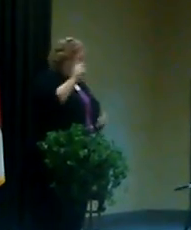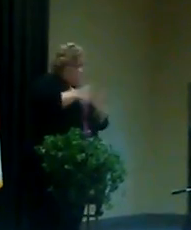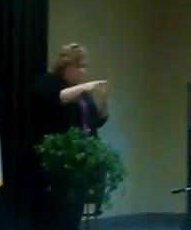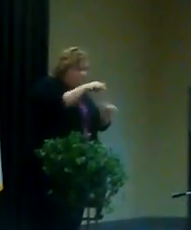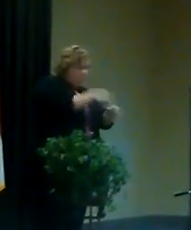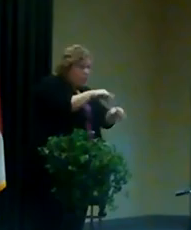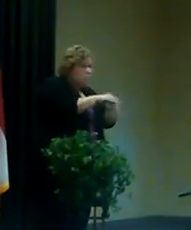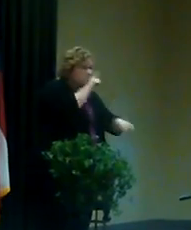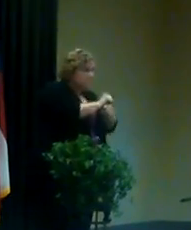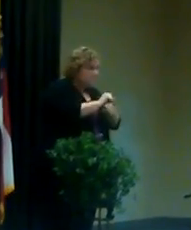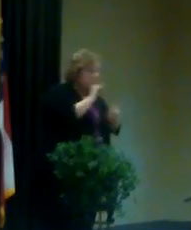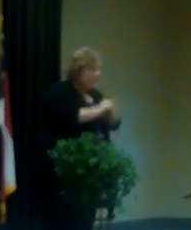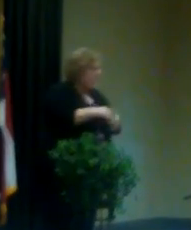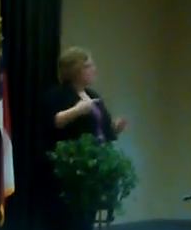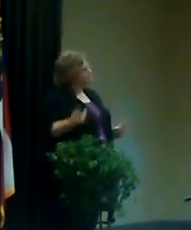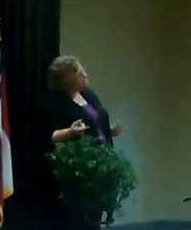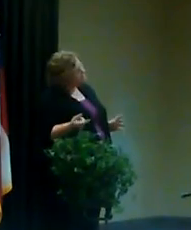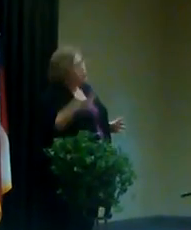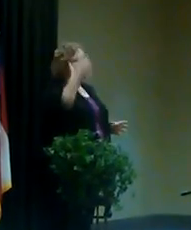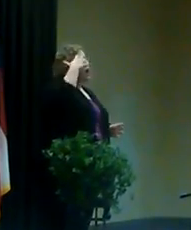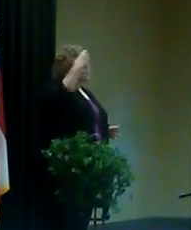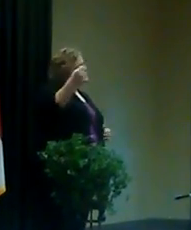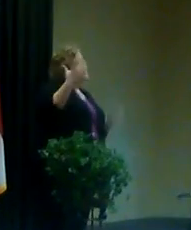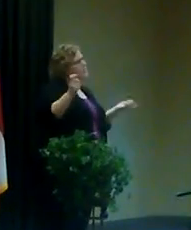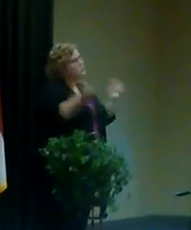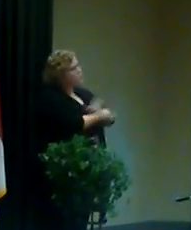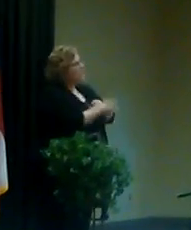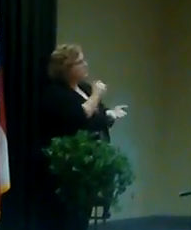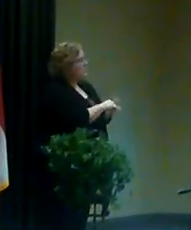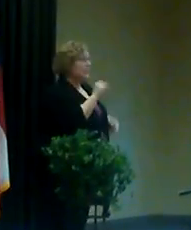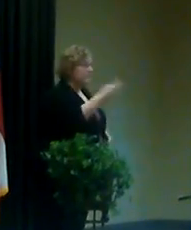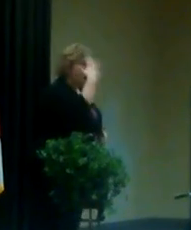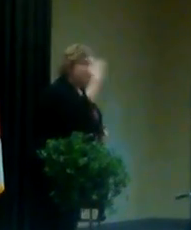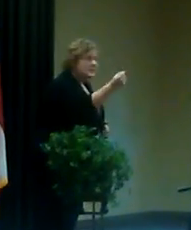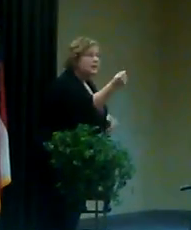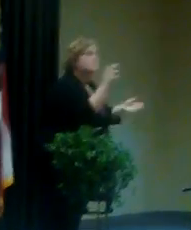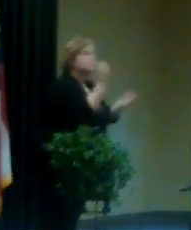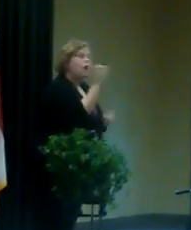believe some of them might have enough common sense. If common sense were common, everybody would have it.